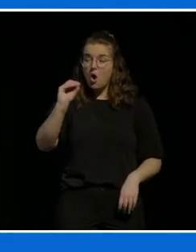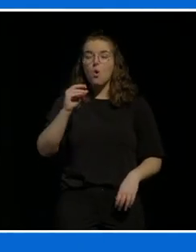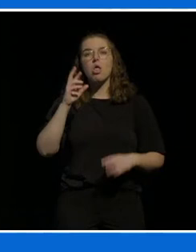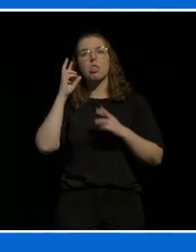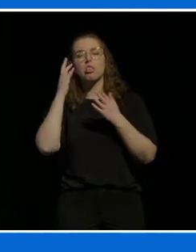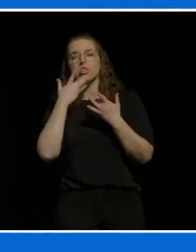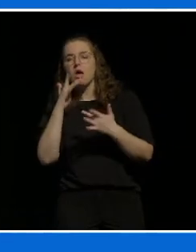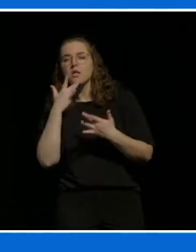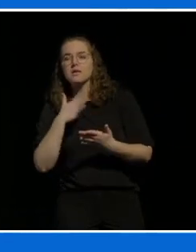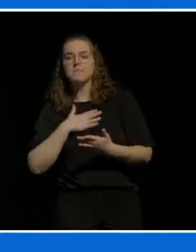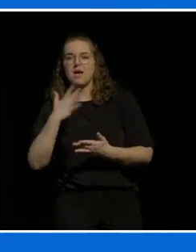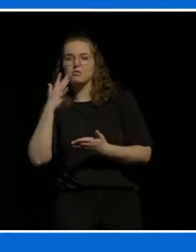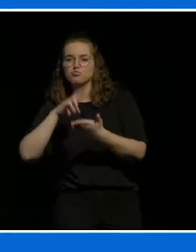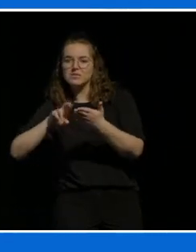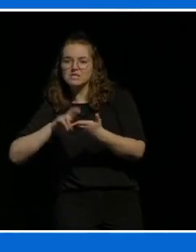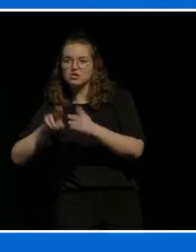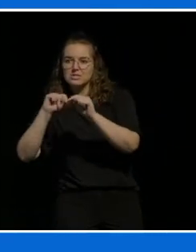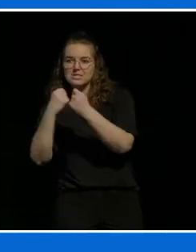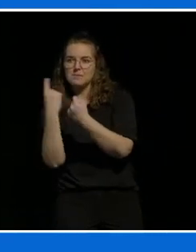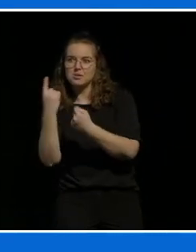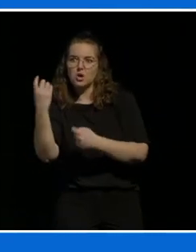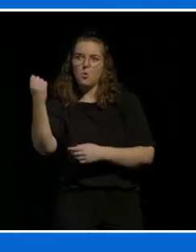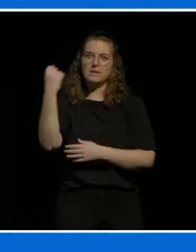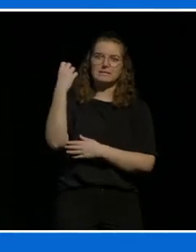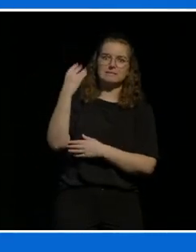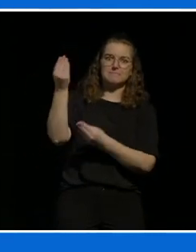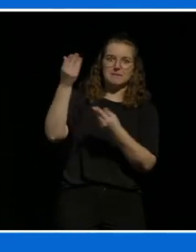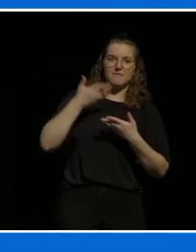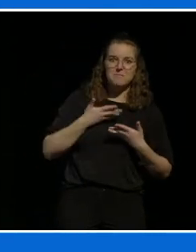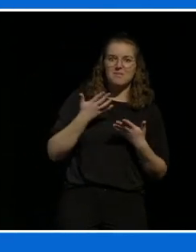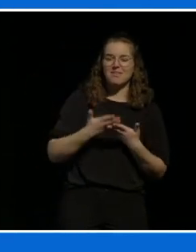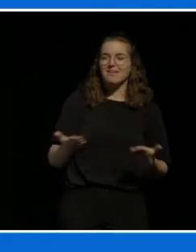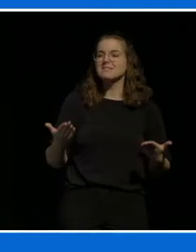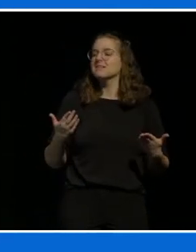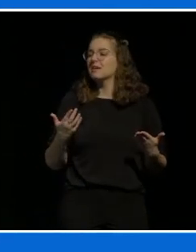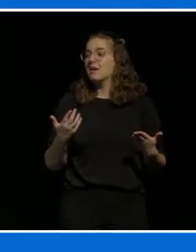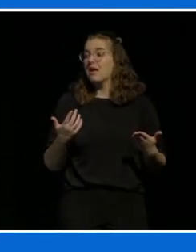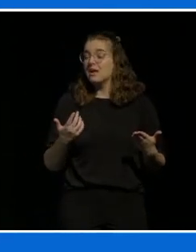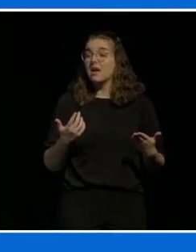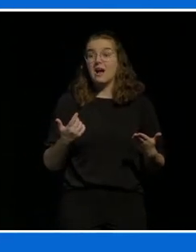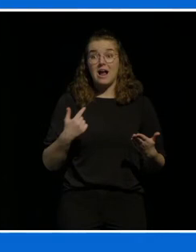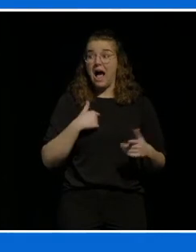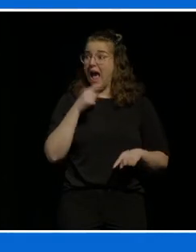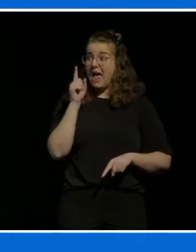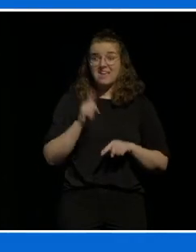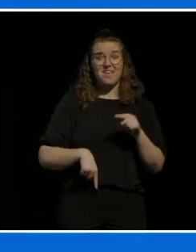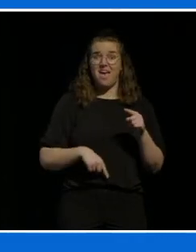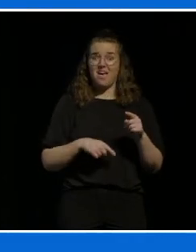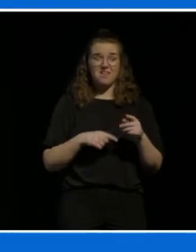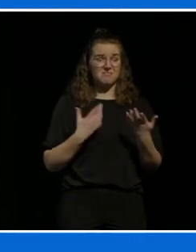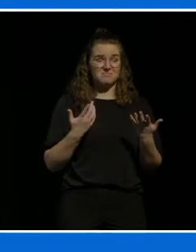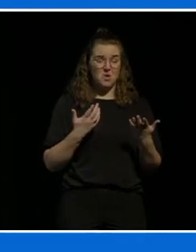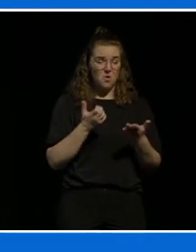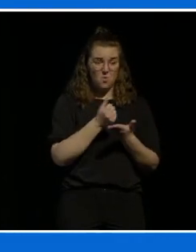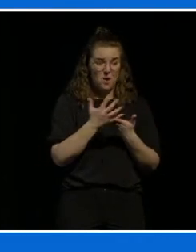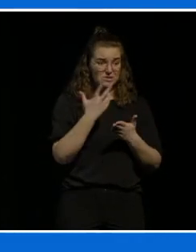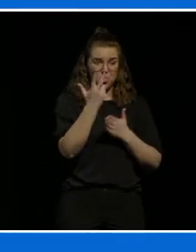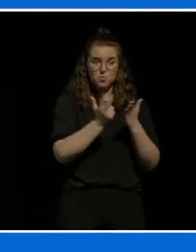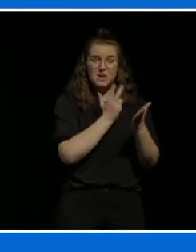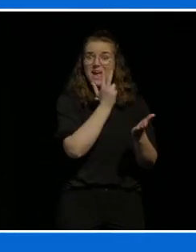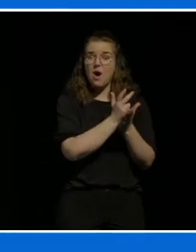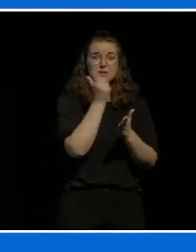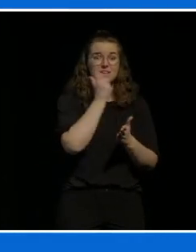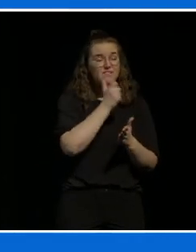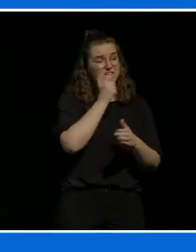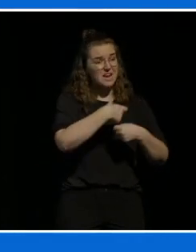who's always feeding me things, Rachael over here, and it's critical because I can't be spending 3 hours a day making a video when I have to raise money and actually